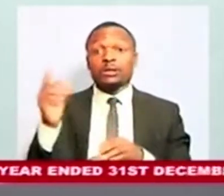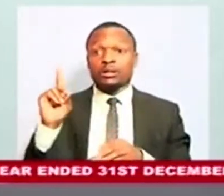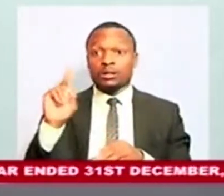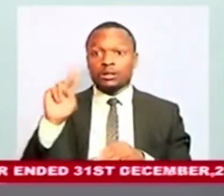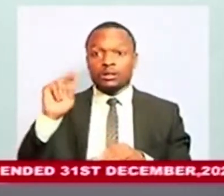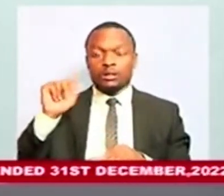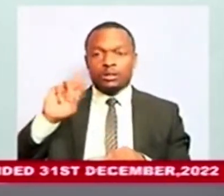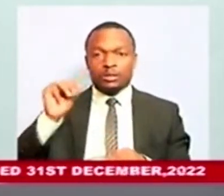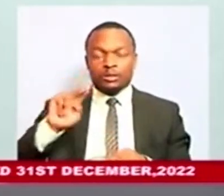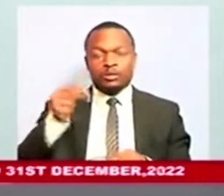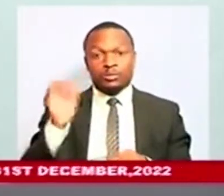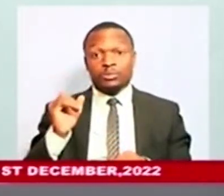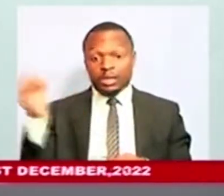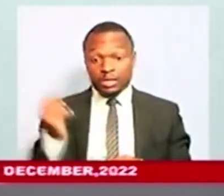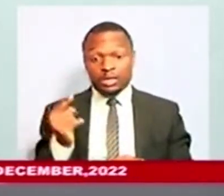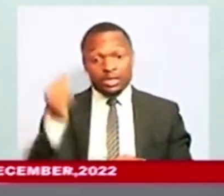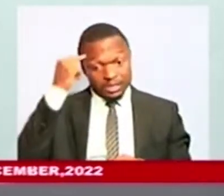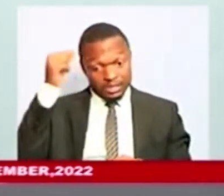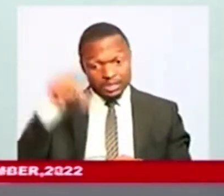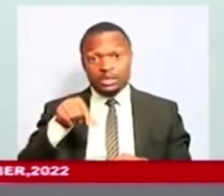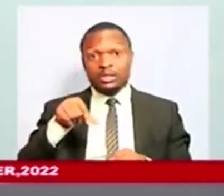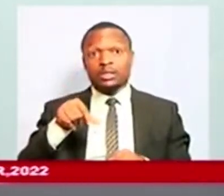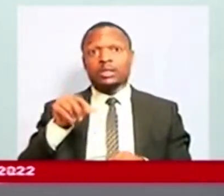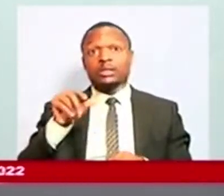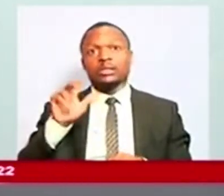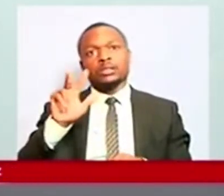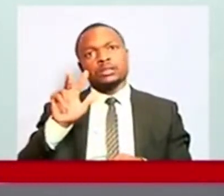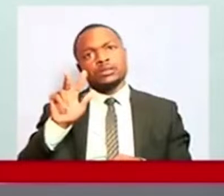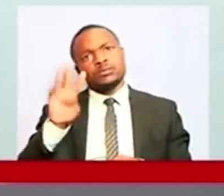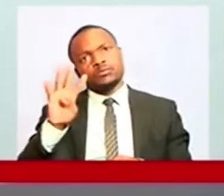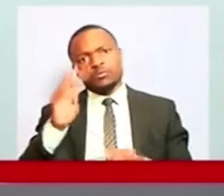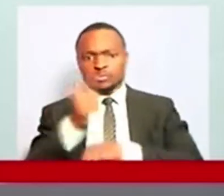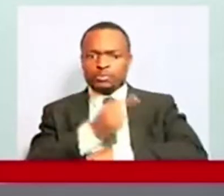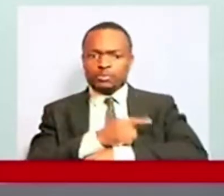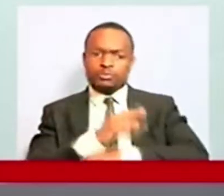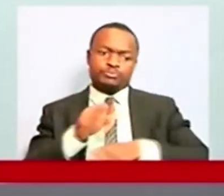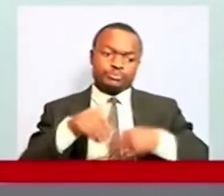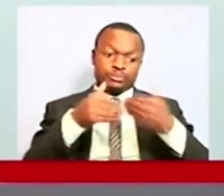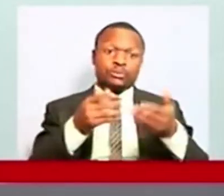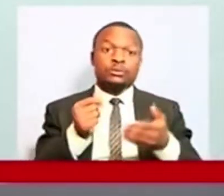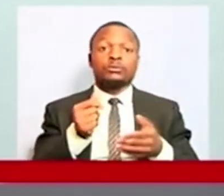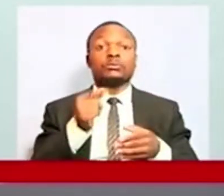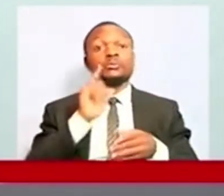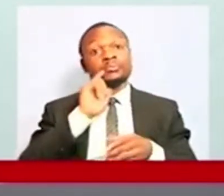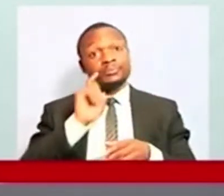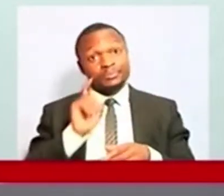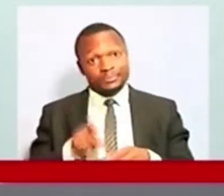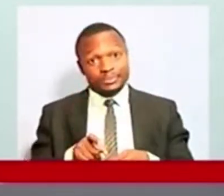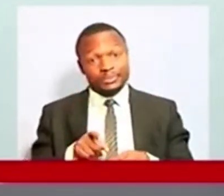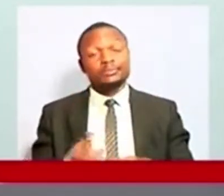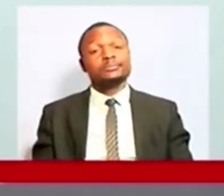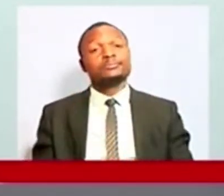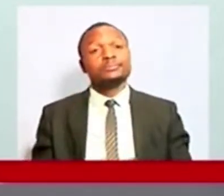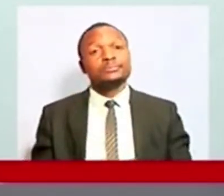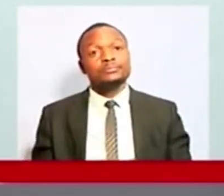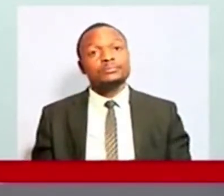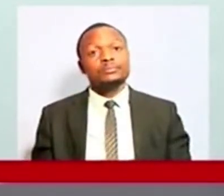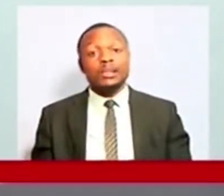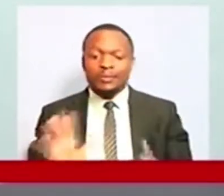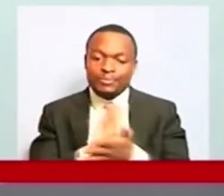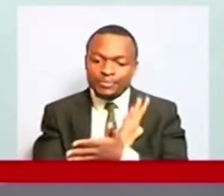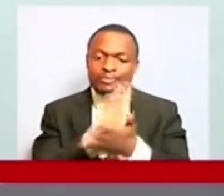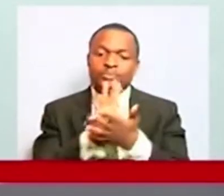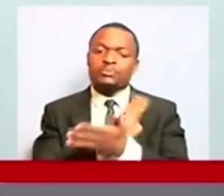to headquarters here. And within 3-4 days, they release the money. So you just have to